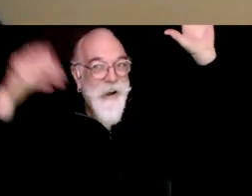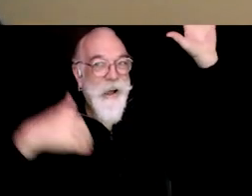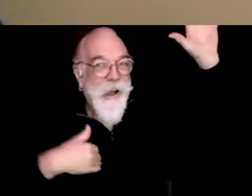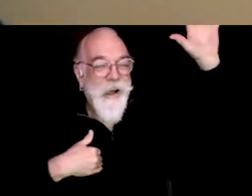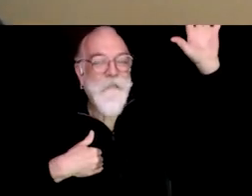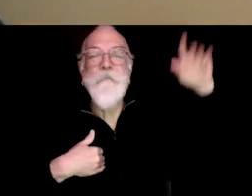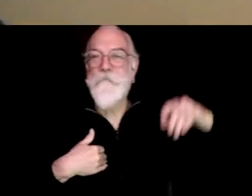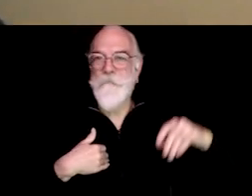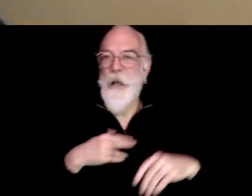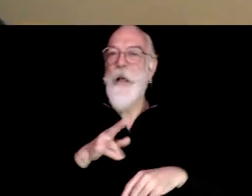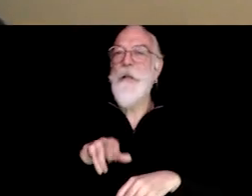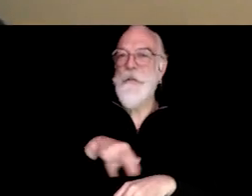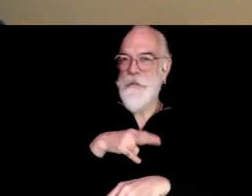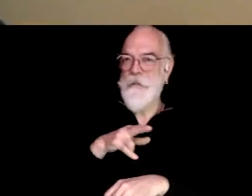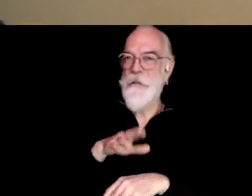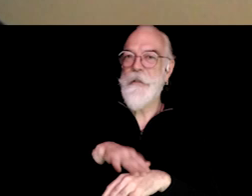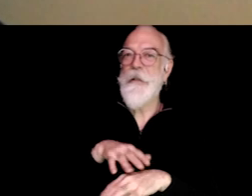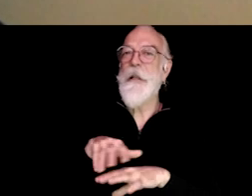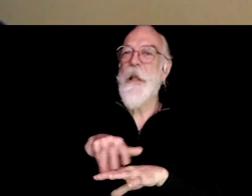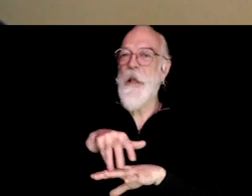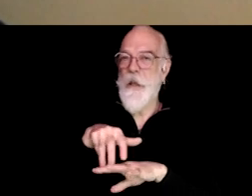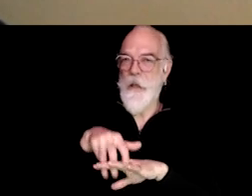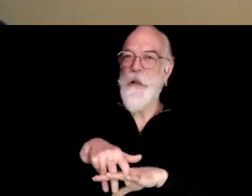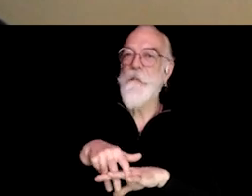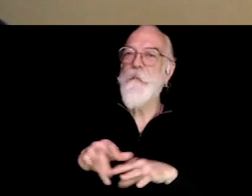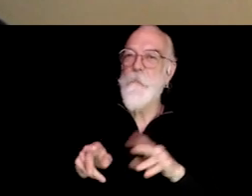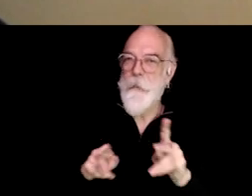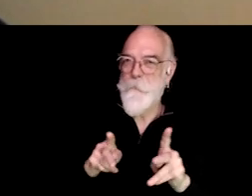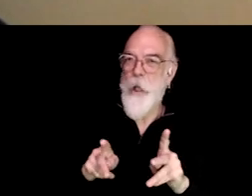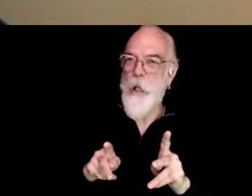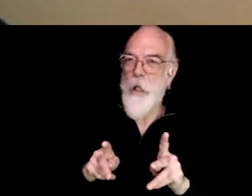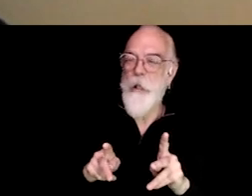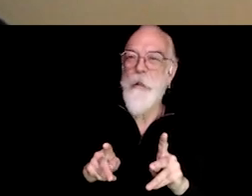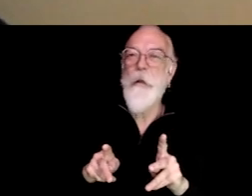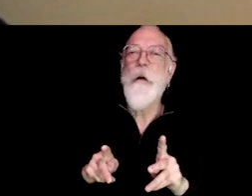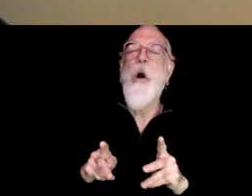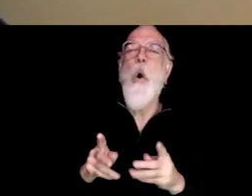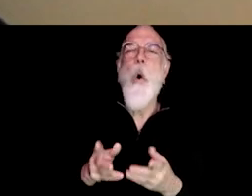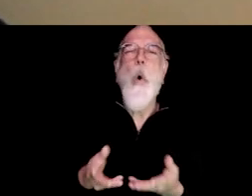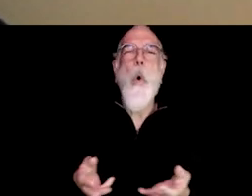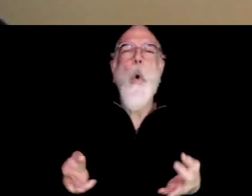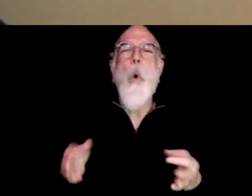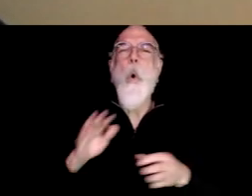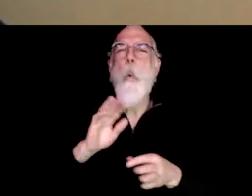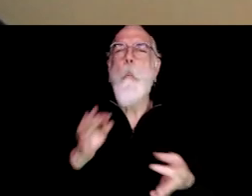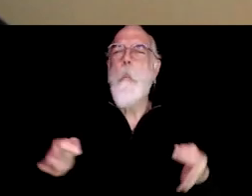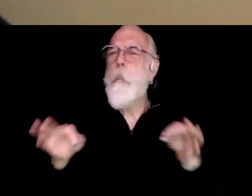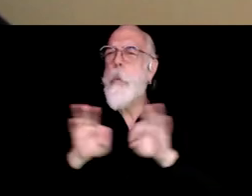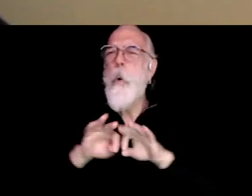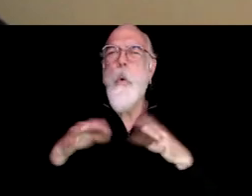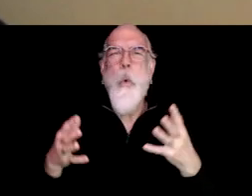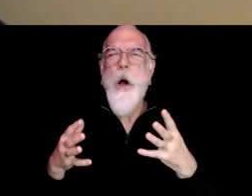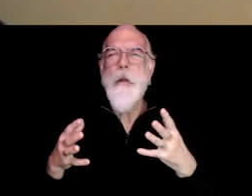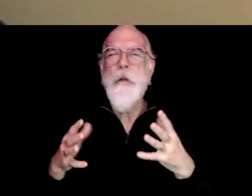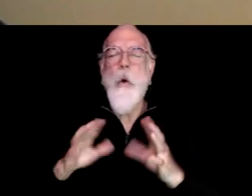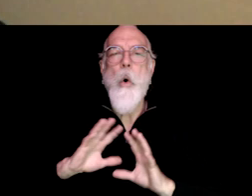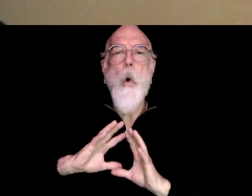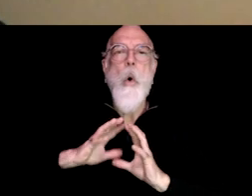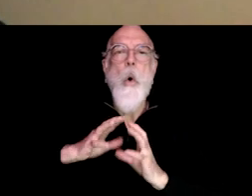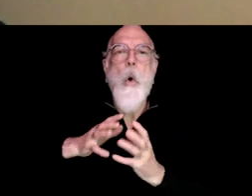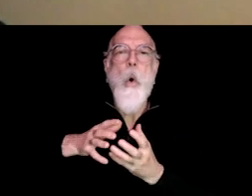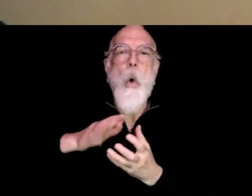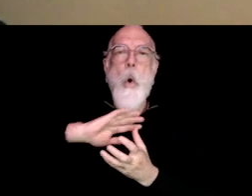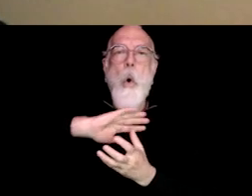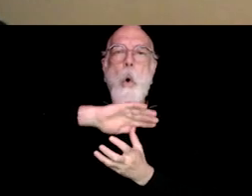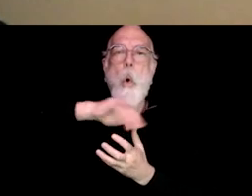For Native people, harmony and wholeness are of importance in our lives. Words and